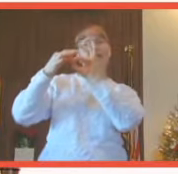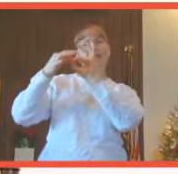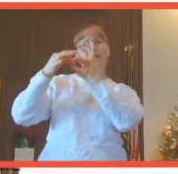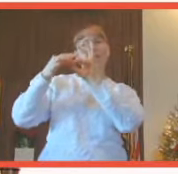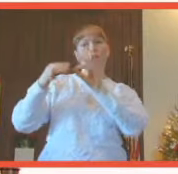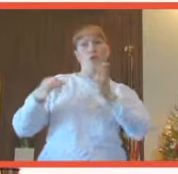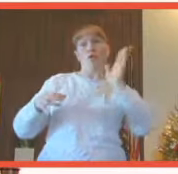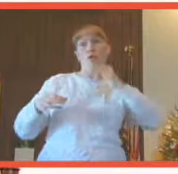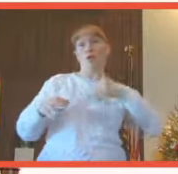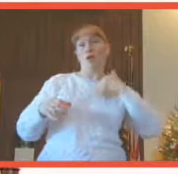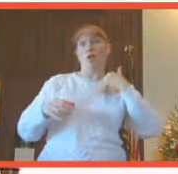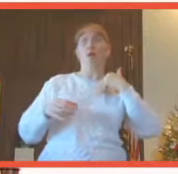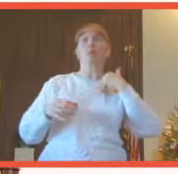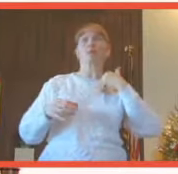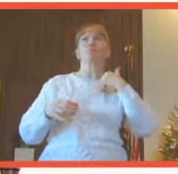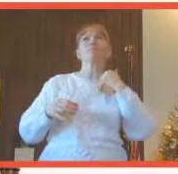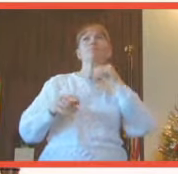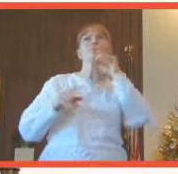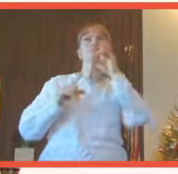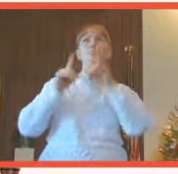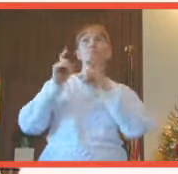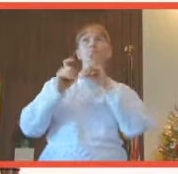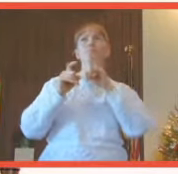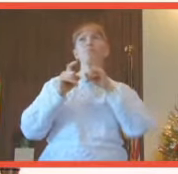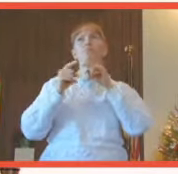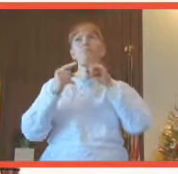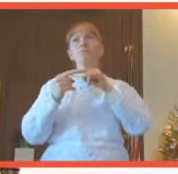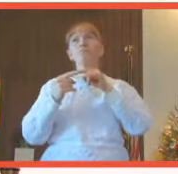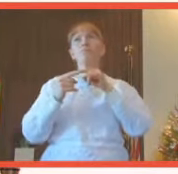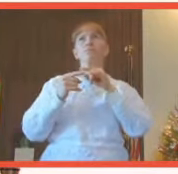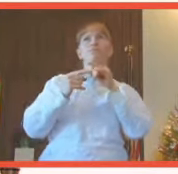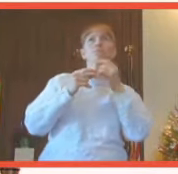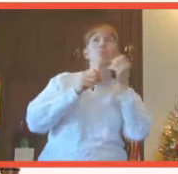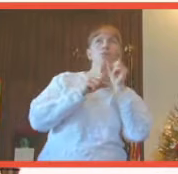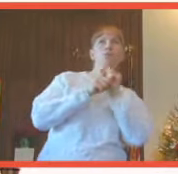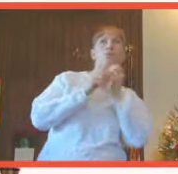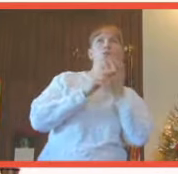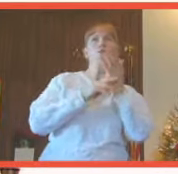young person, he questioned and he struggled and he dealt with the stories.